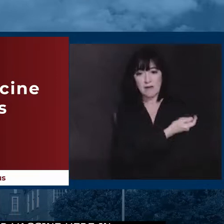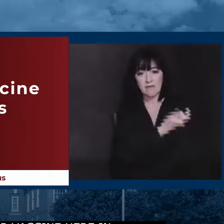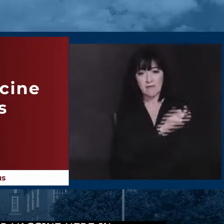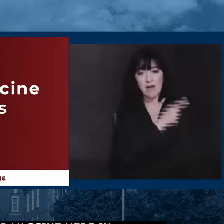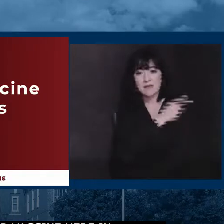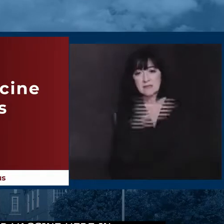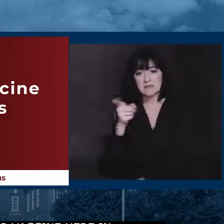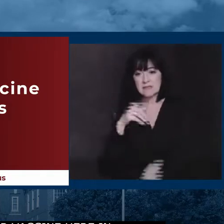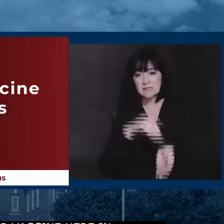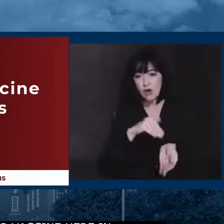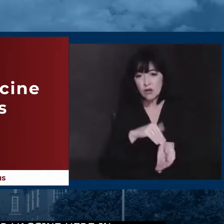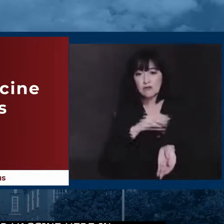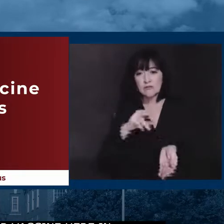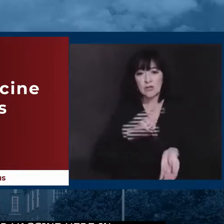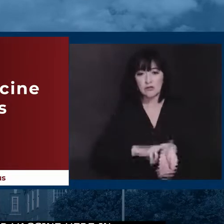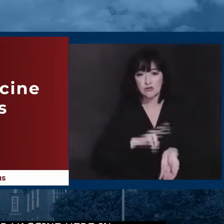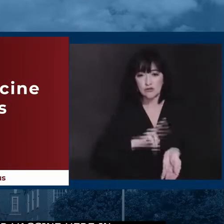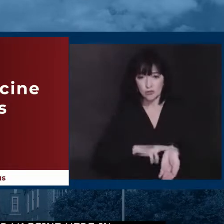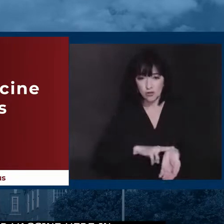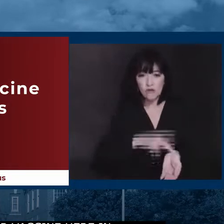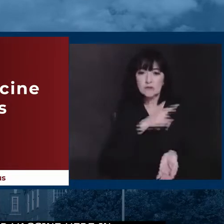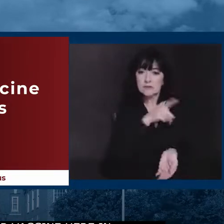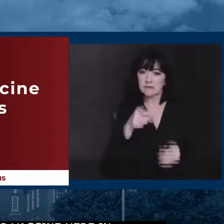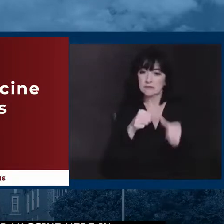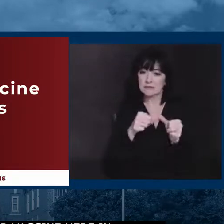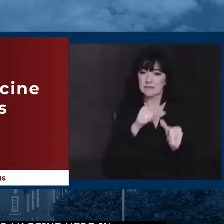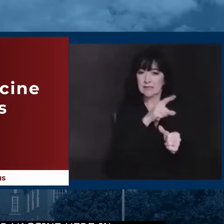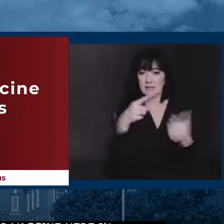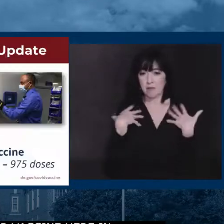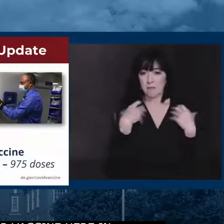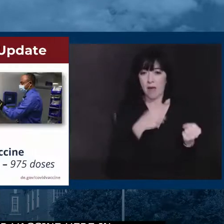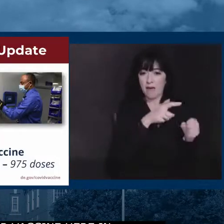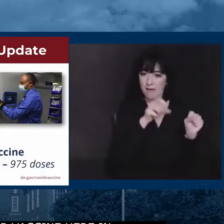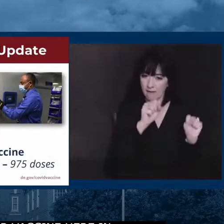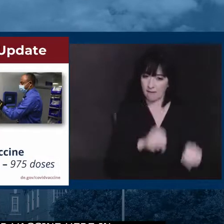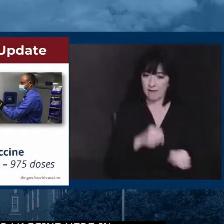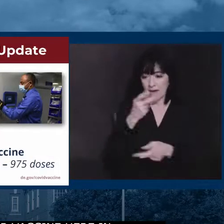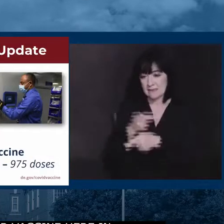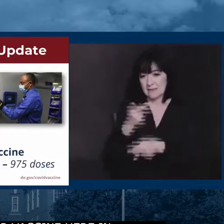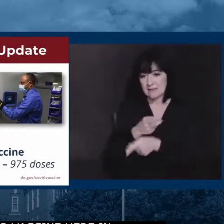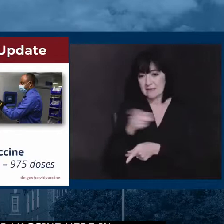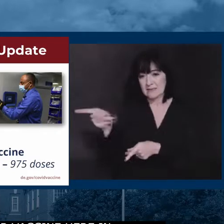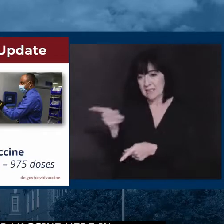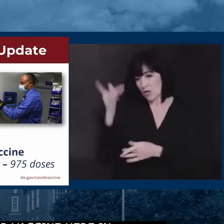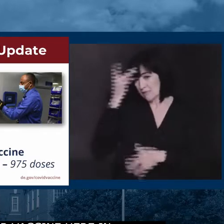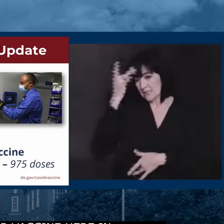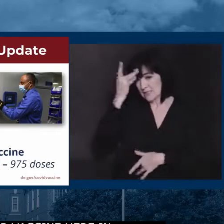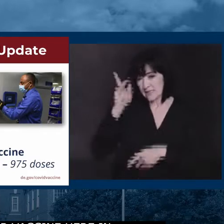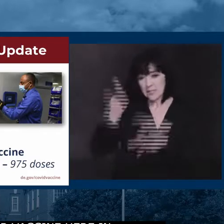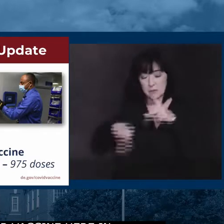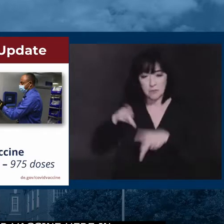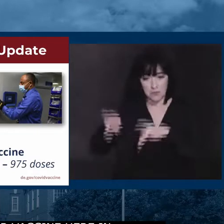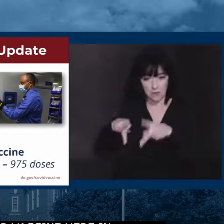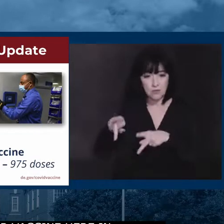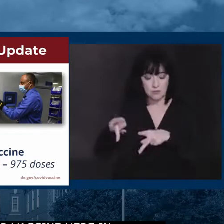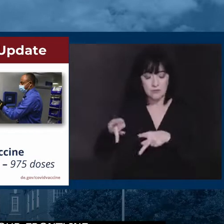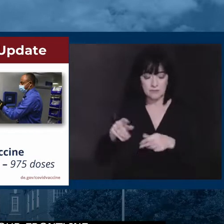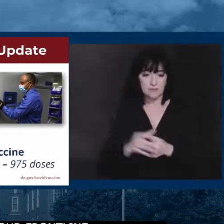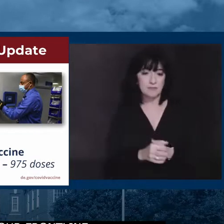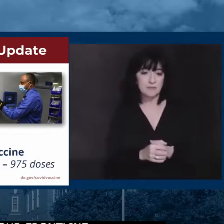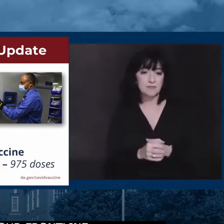So again, it's a really exciting time. Let's go to the next slide where we start to talk a little bit more about some of the